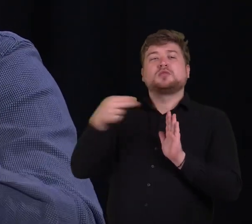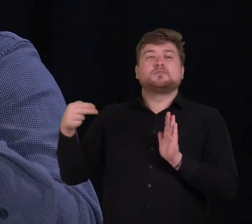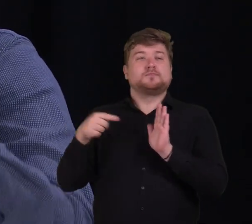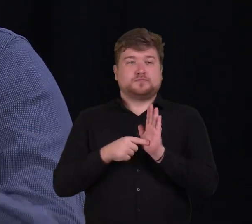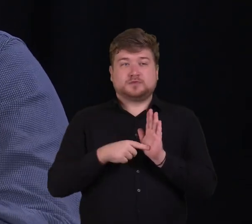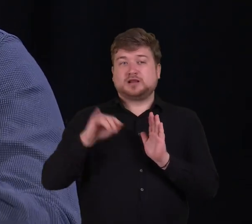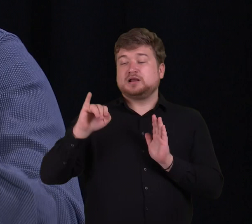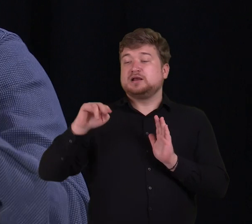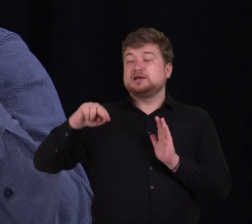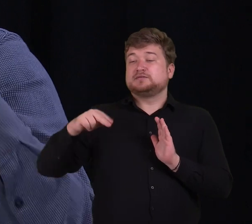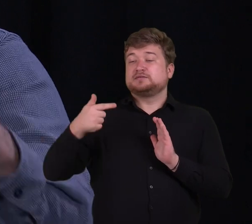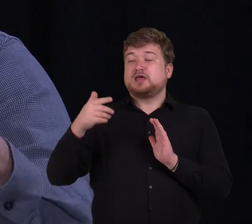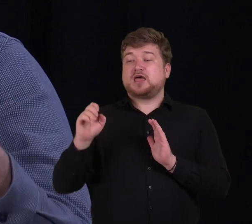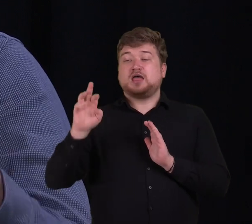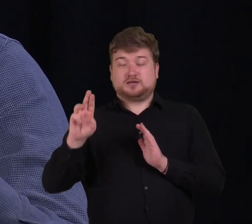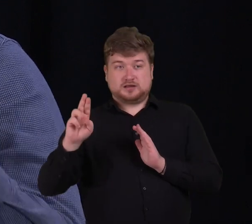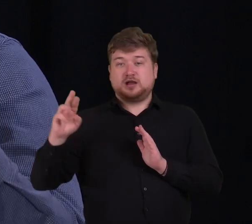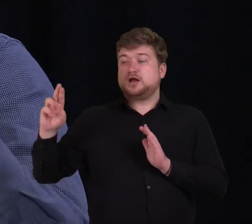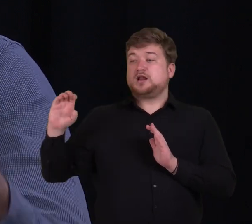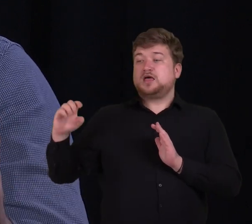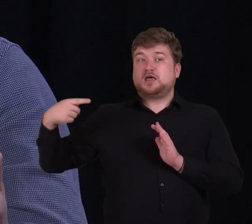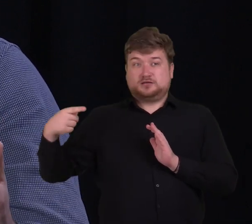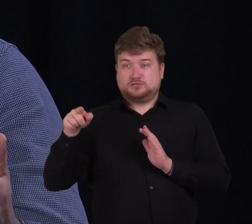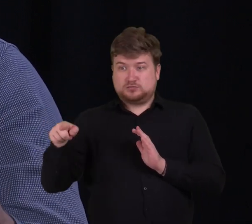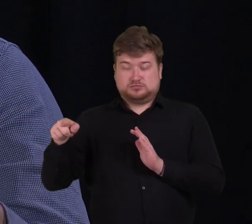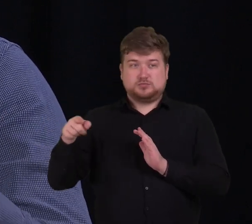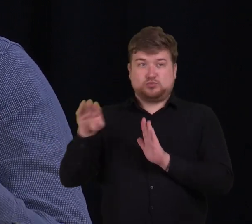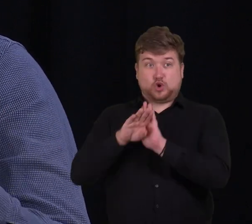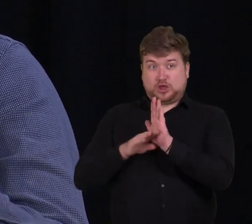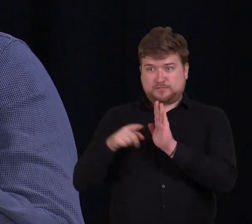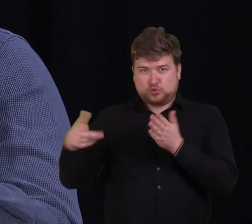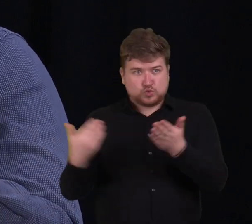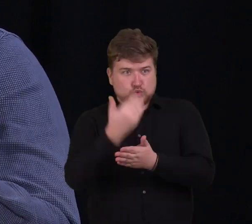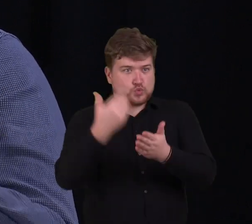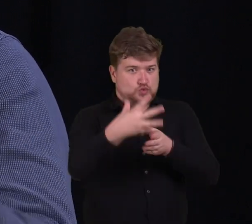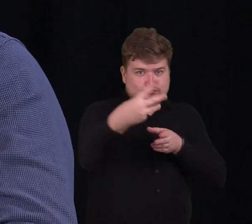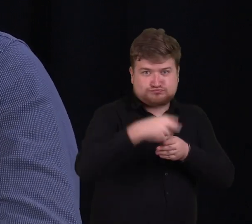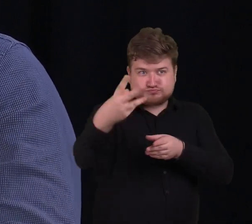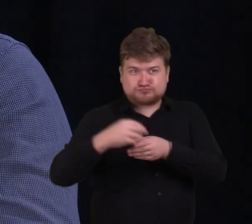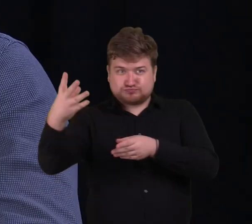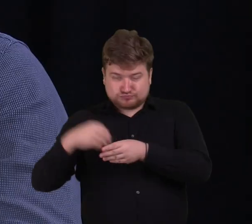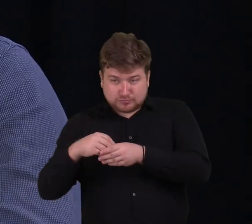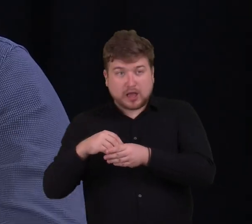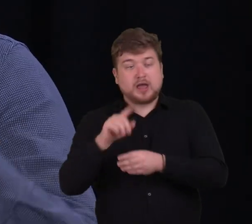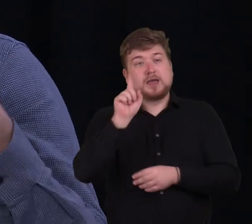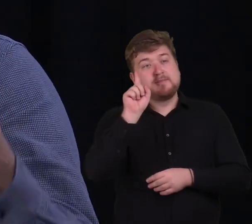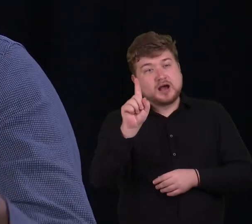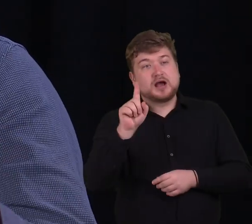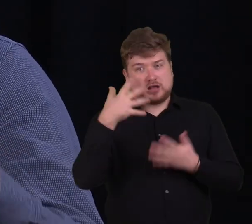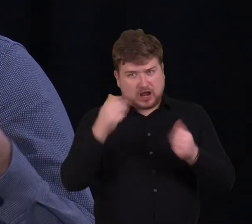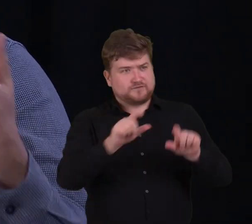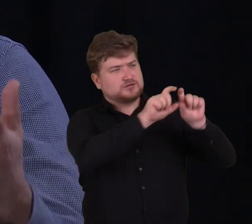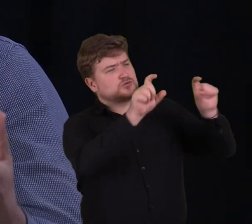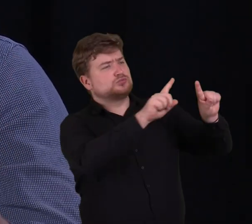some new, but here we are trying to find others. Of course, we have municipalities that are included, and or some other, but